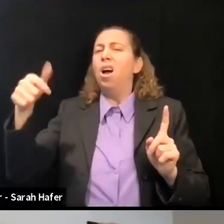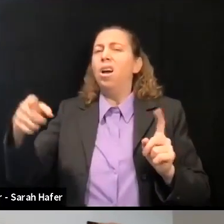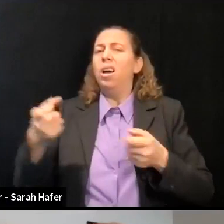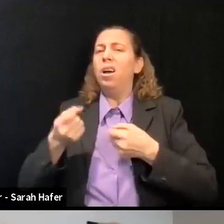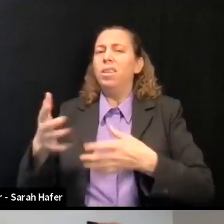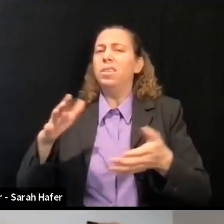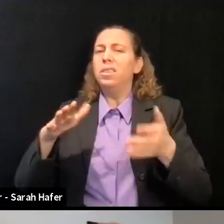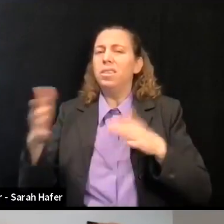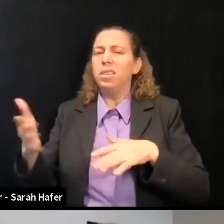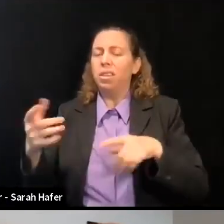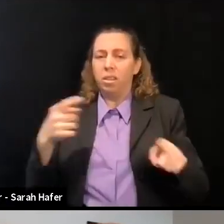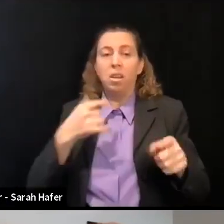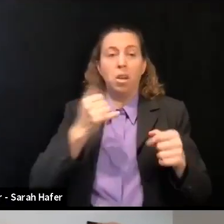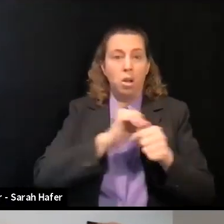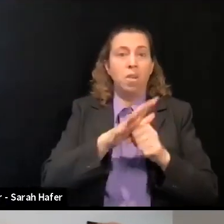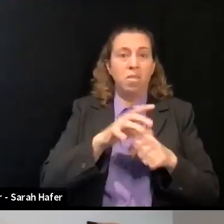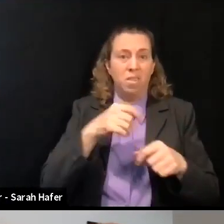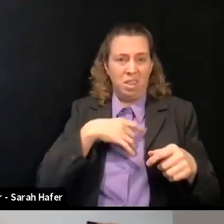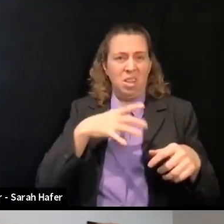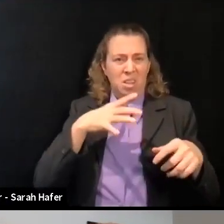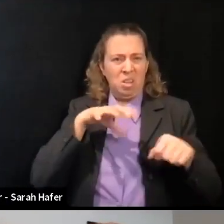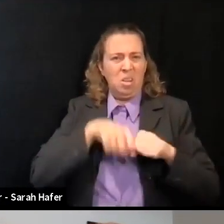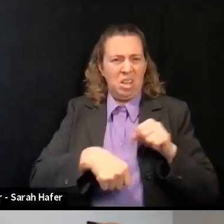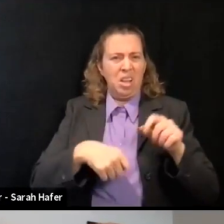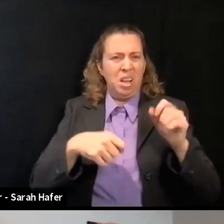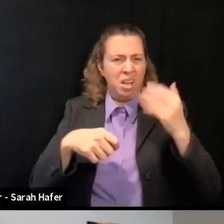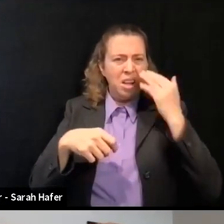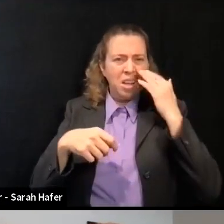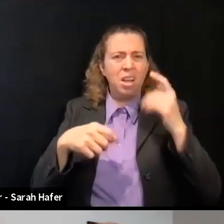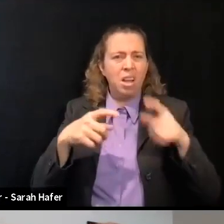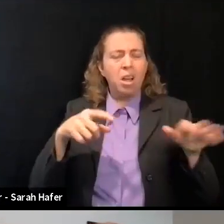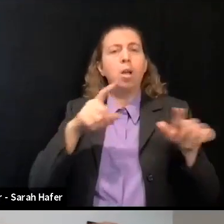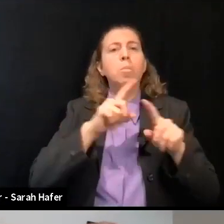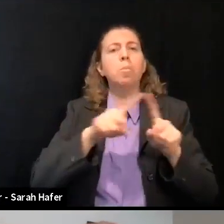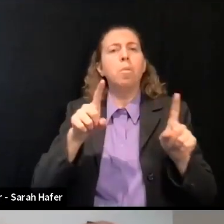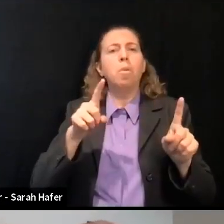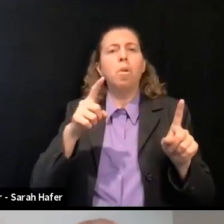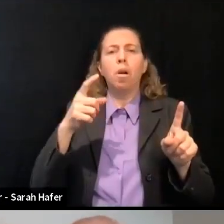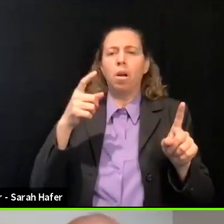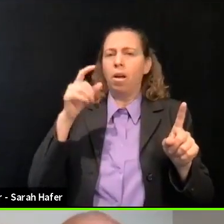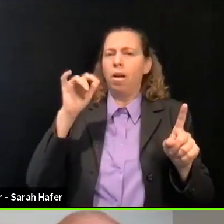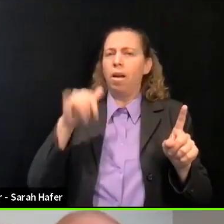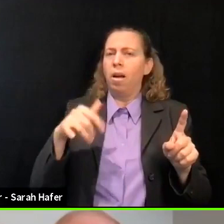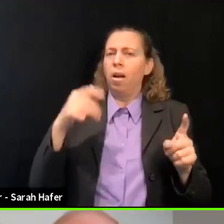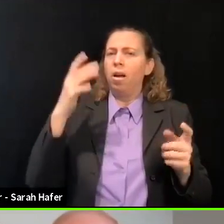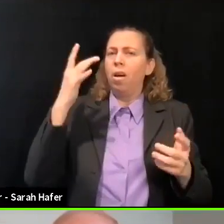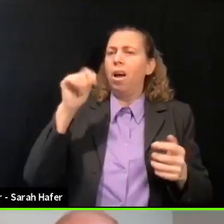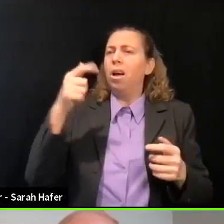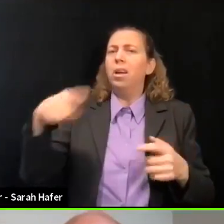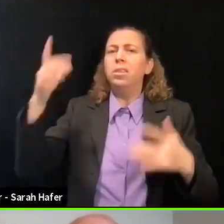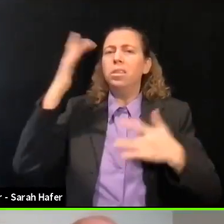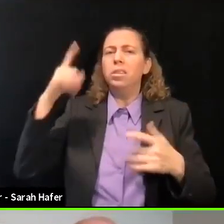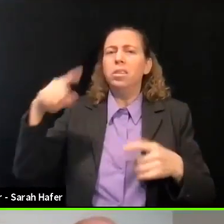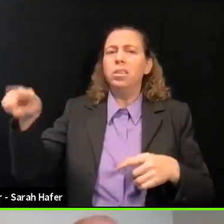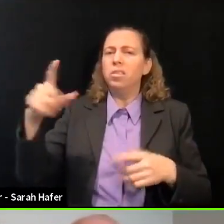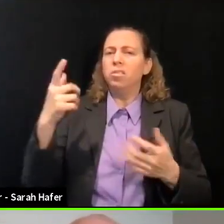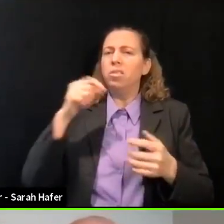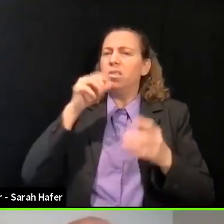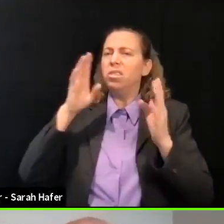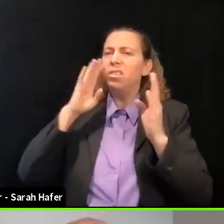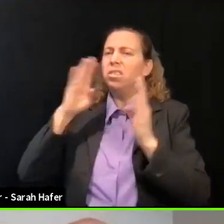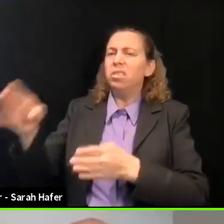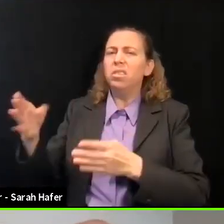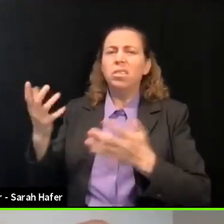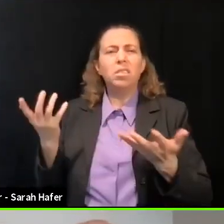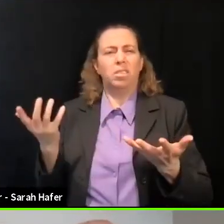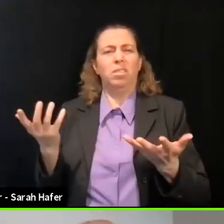and strong because other rare diseases aren't COVID. I think that's a profound point. And the reality